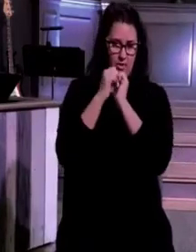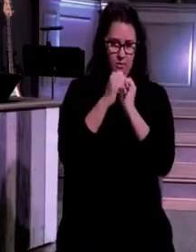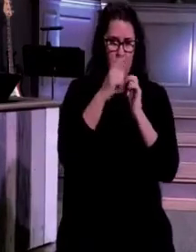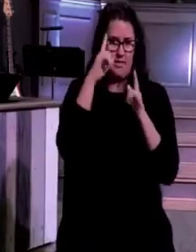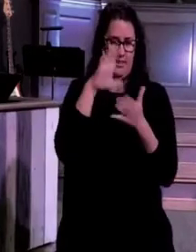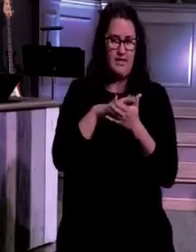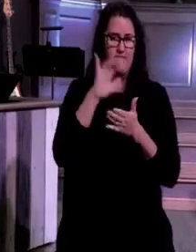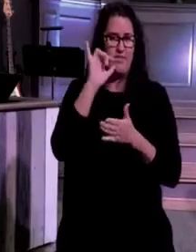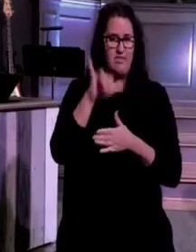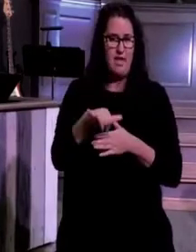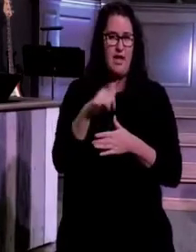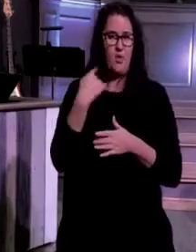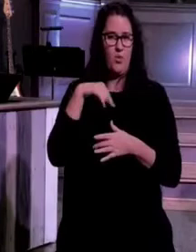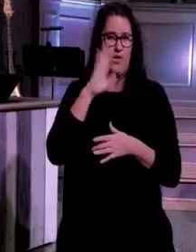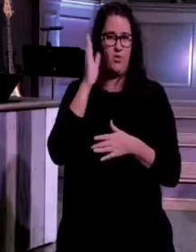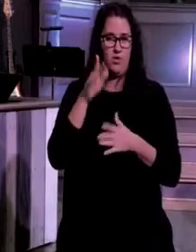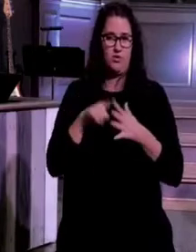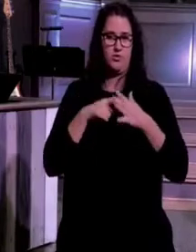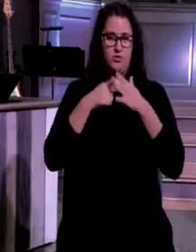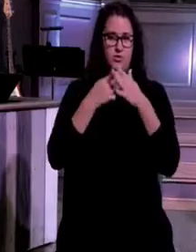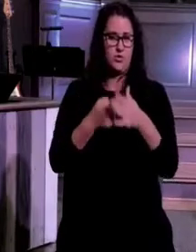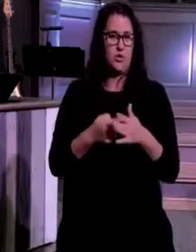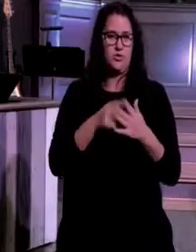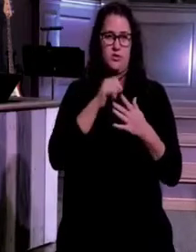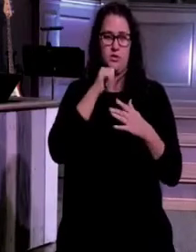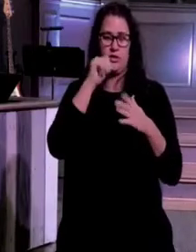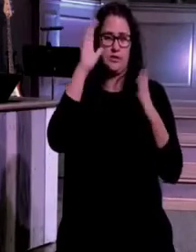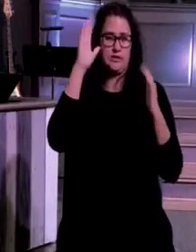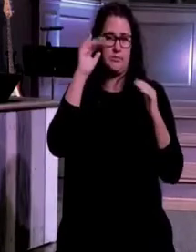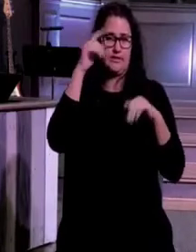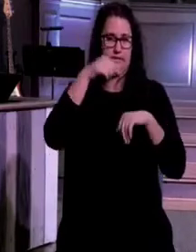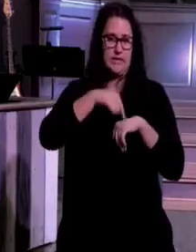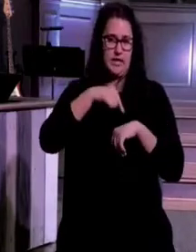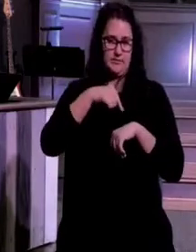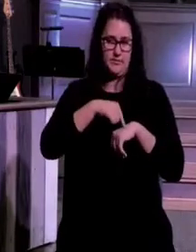that we're going to go into unprecedented times.